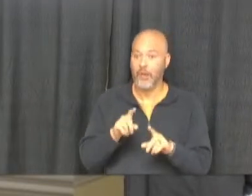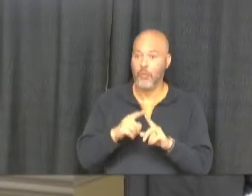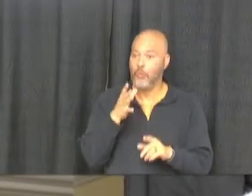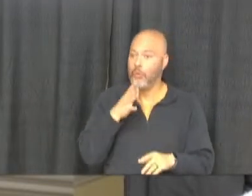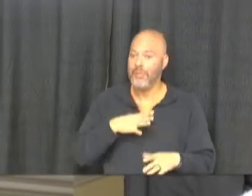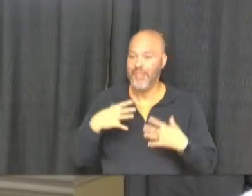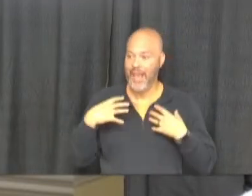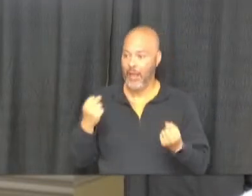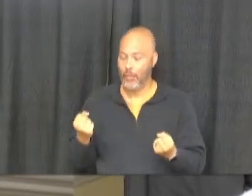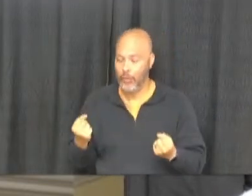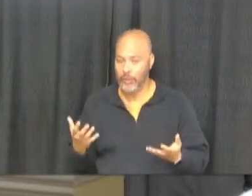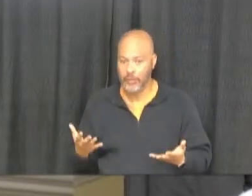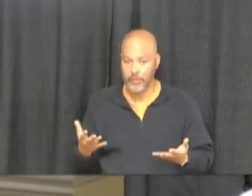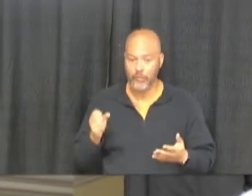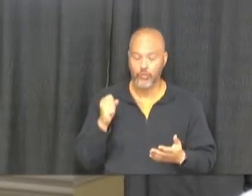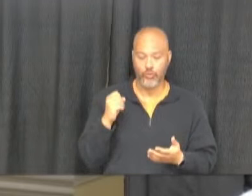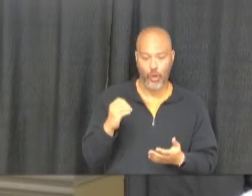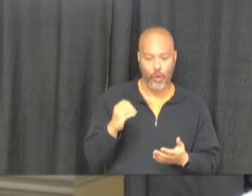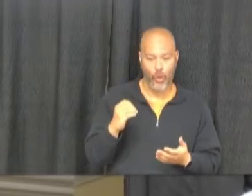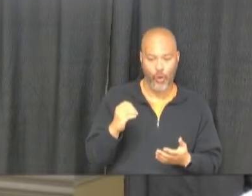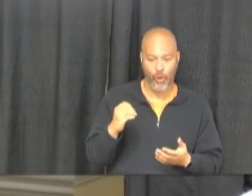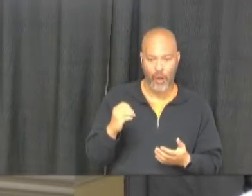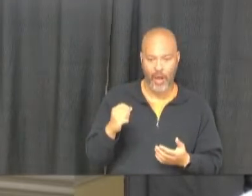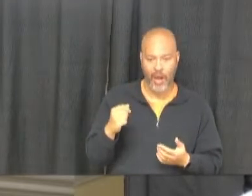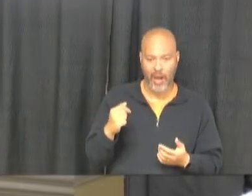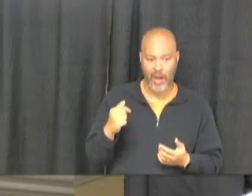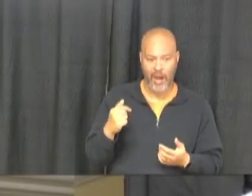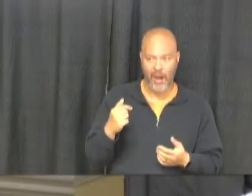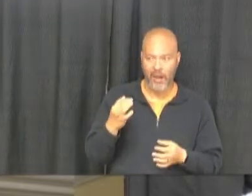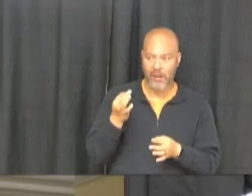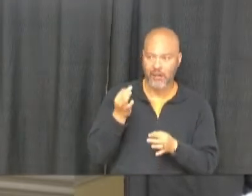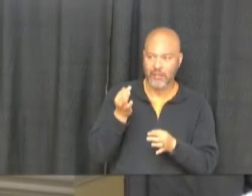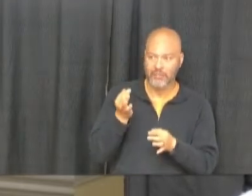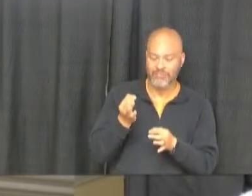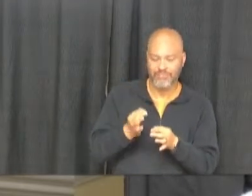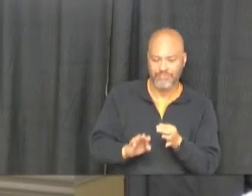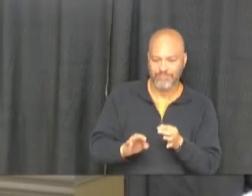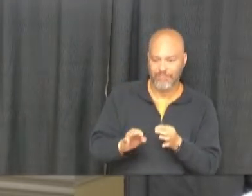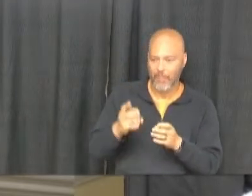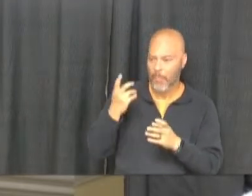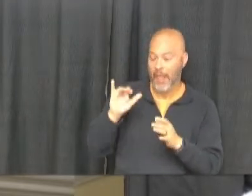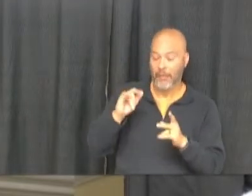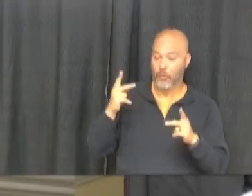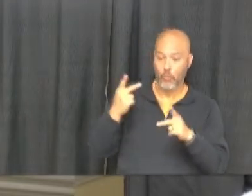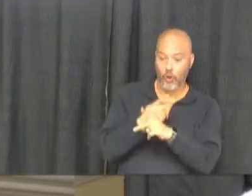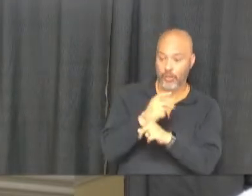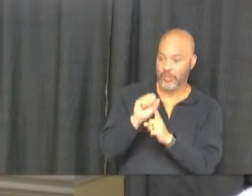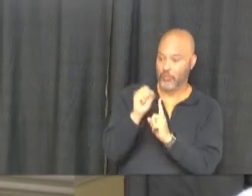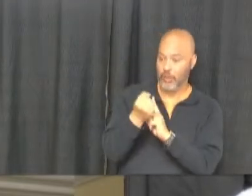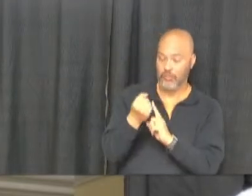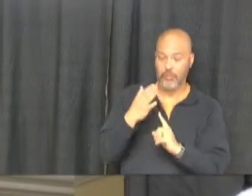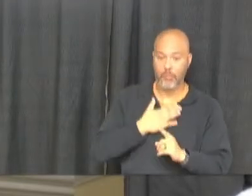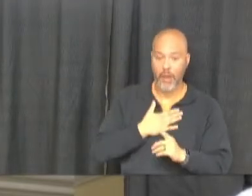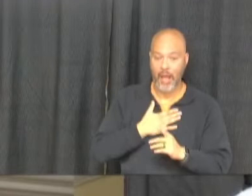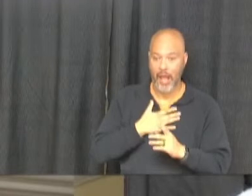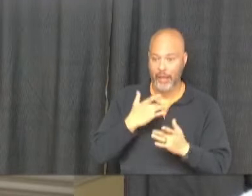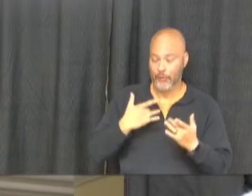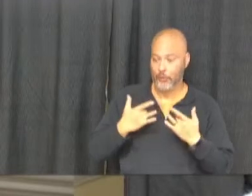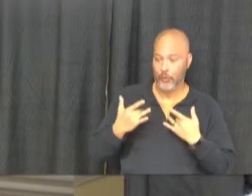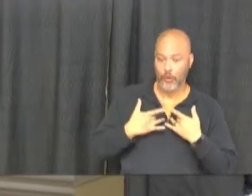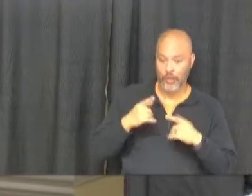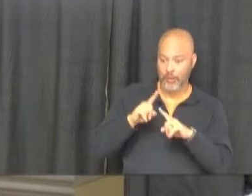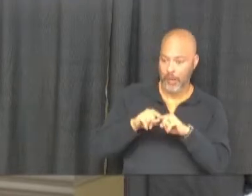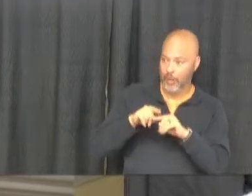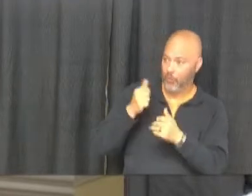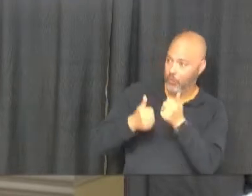health. So I just to kind of give you the worst case scenarios of my concerns, depending